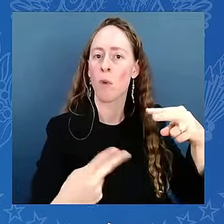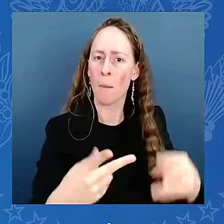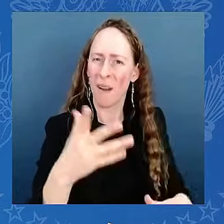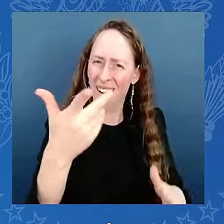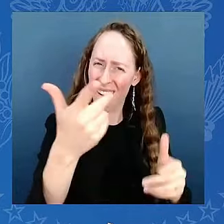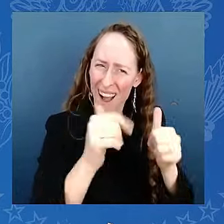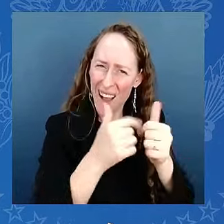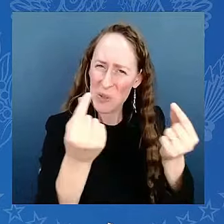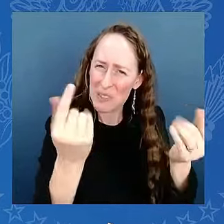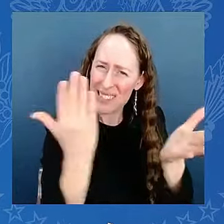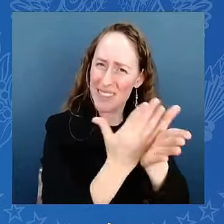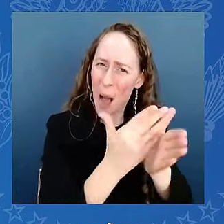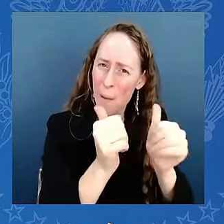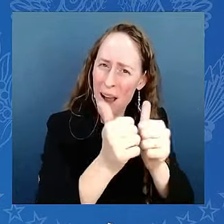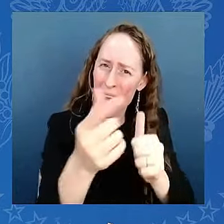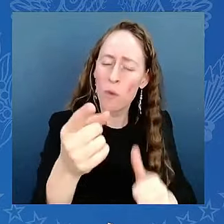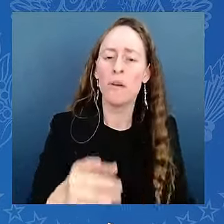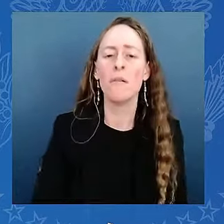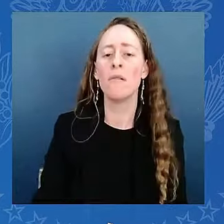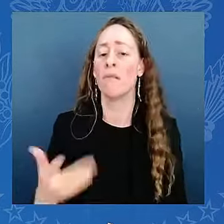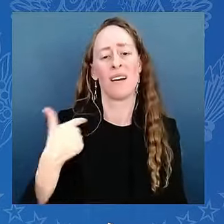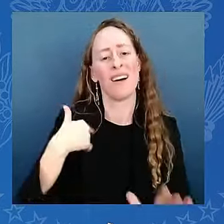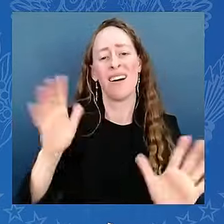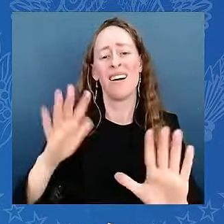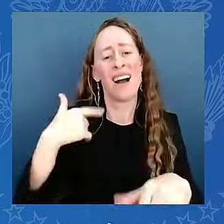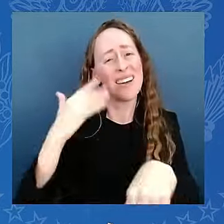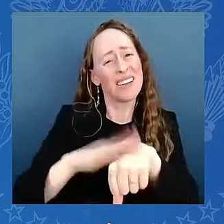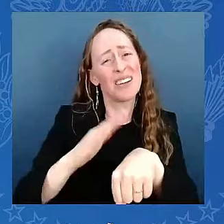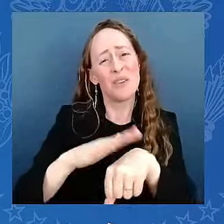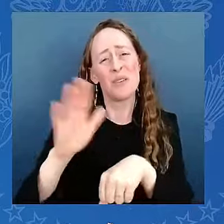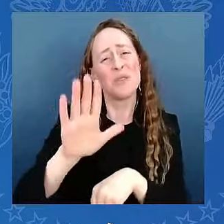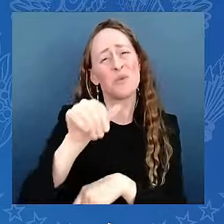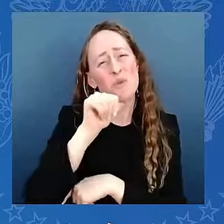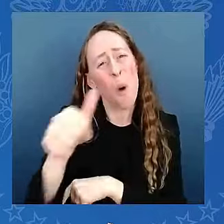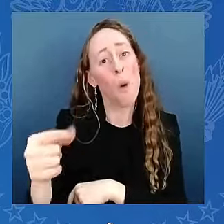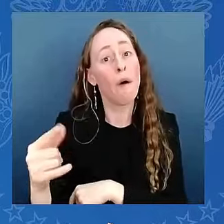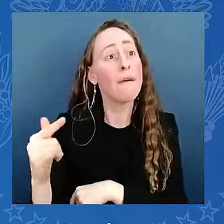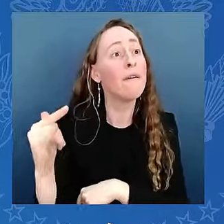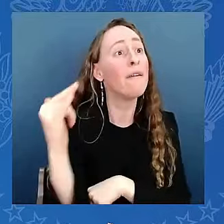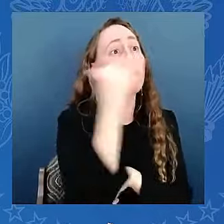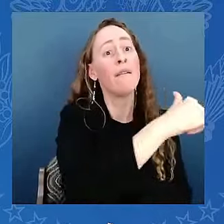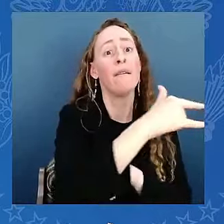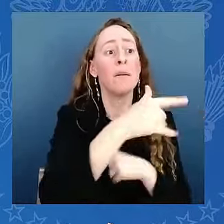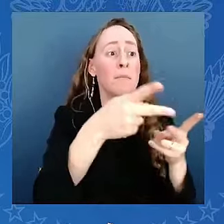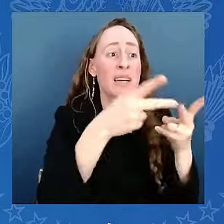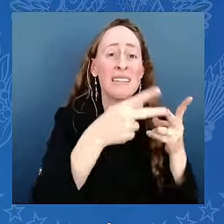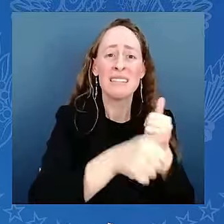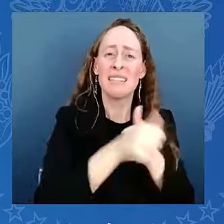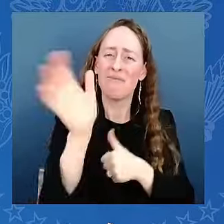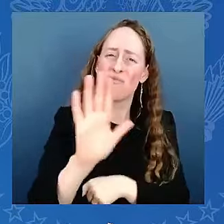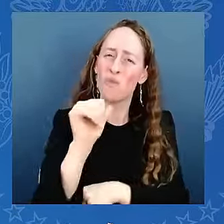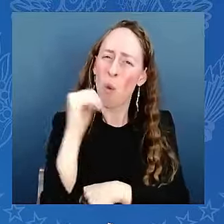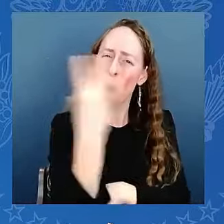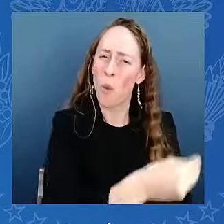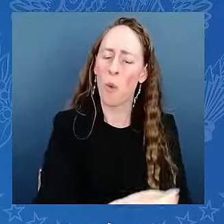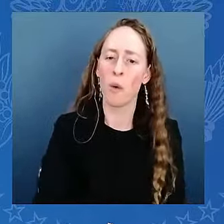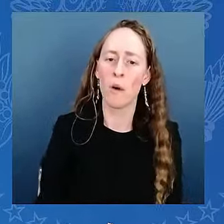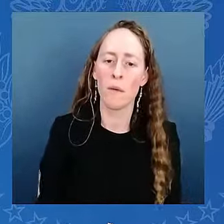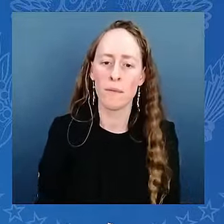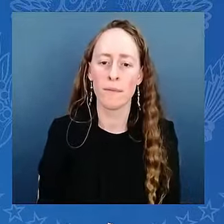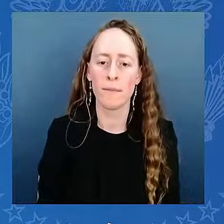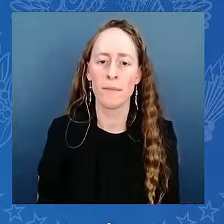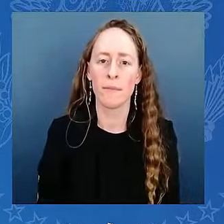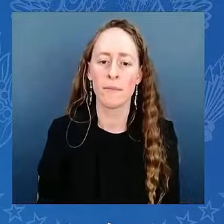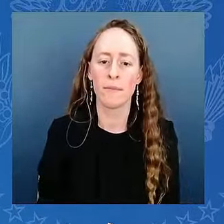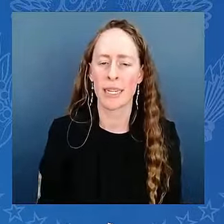Mr. President, we're trying to start these negotiations, and can you speak to the complexity of working with six countries to secure the U.S.? Well,